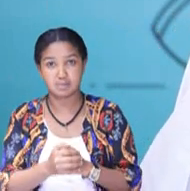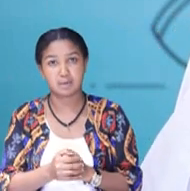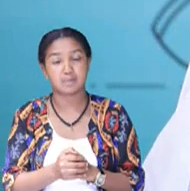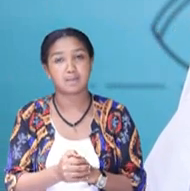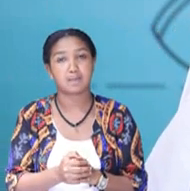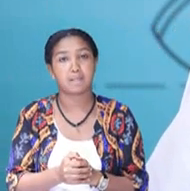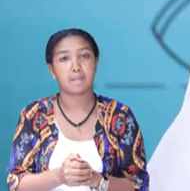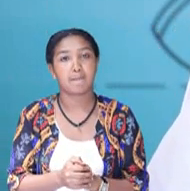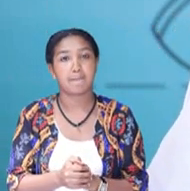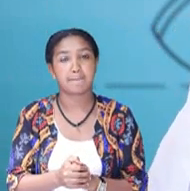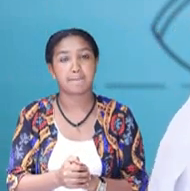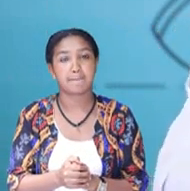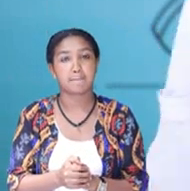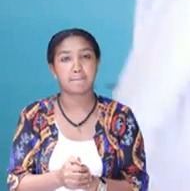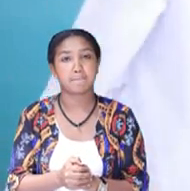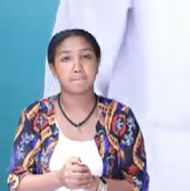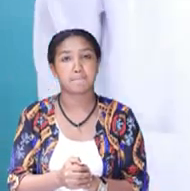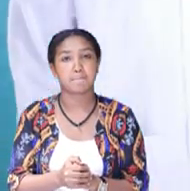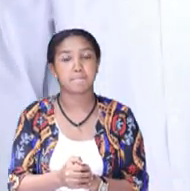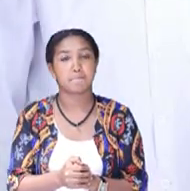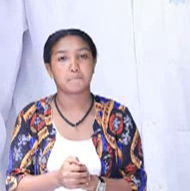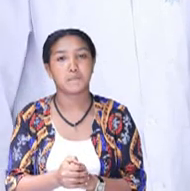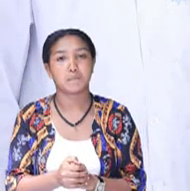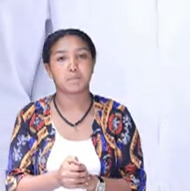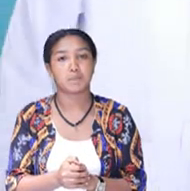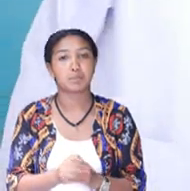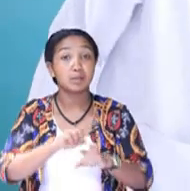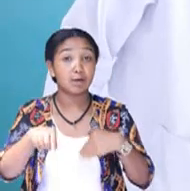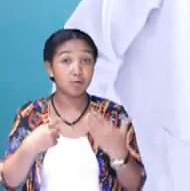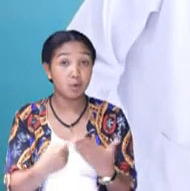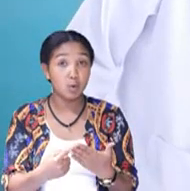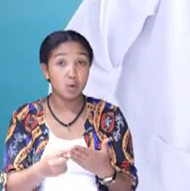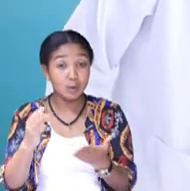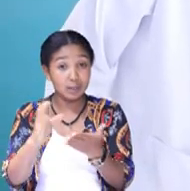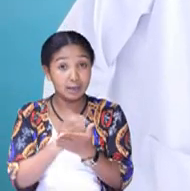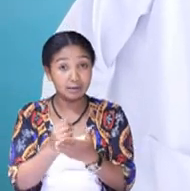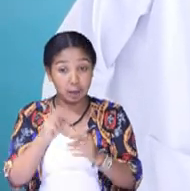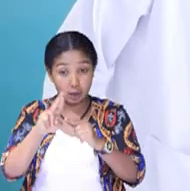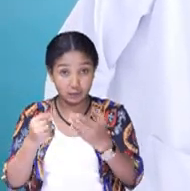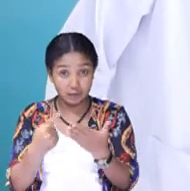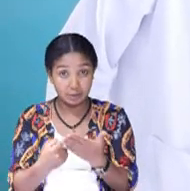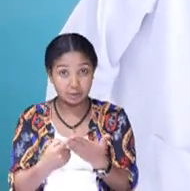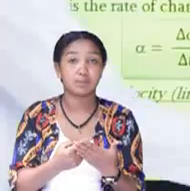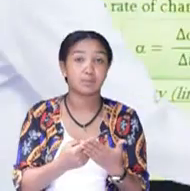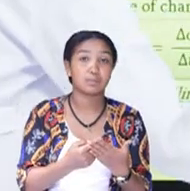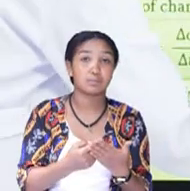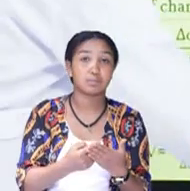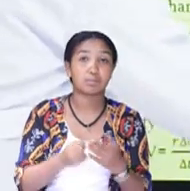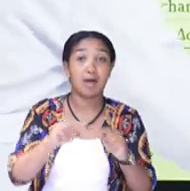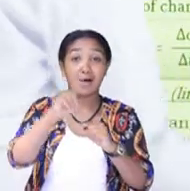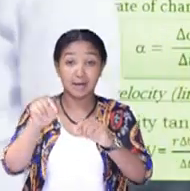constant, but there will be a change of angular displacement. Therefore, when you take the ratio of these in terms of